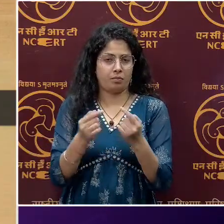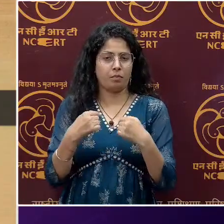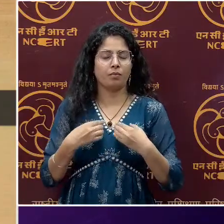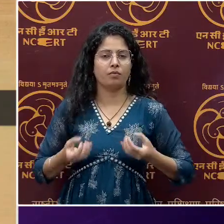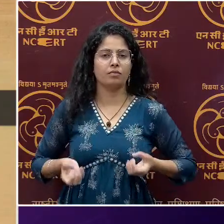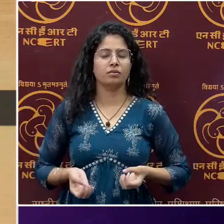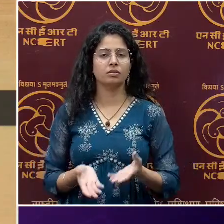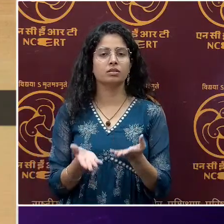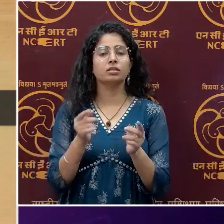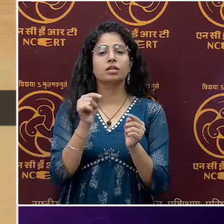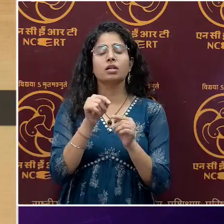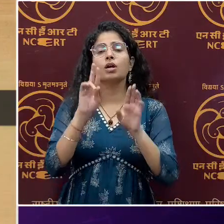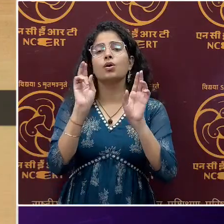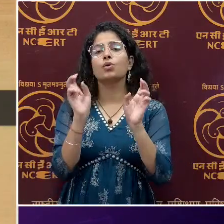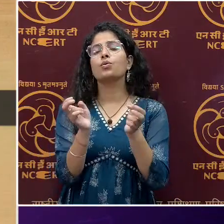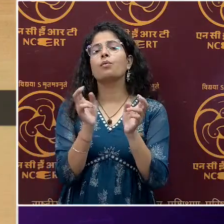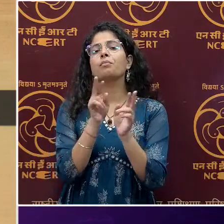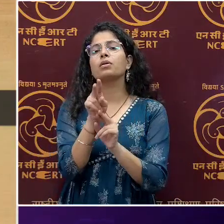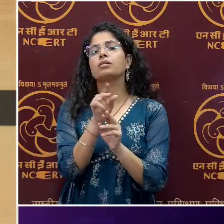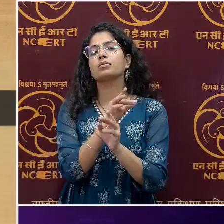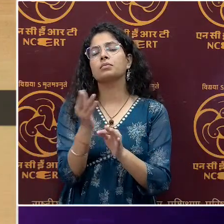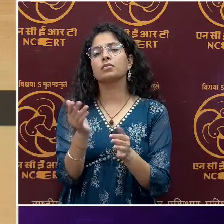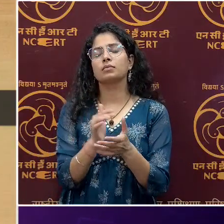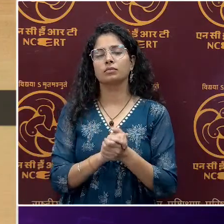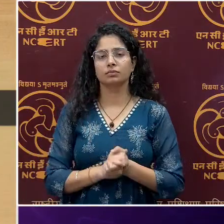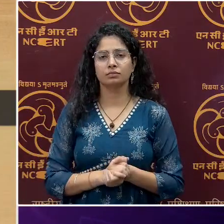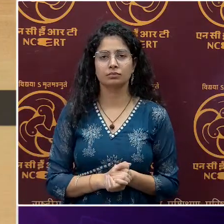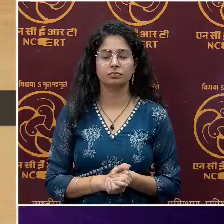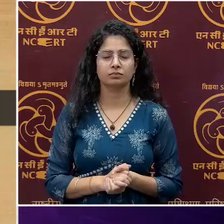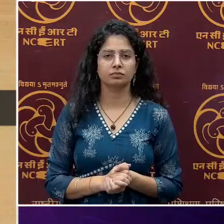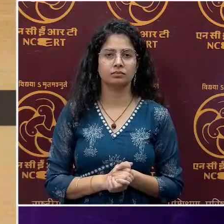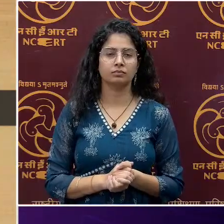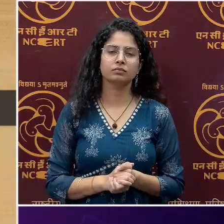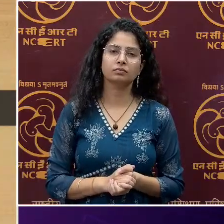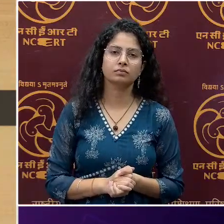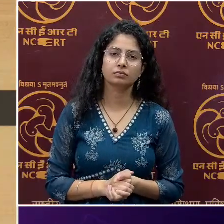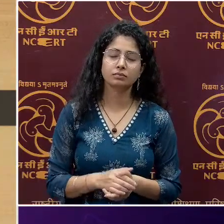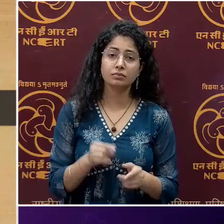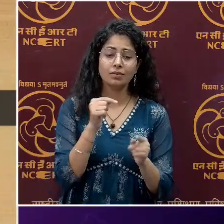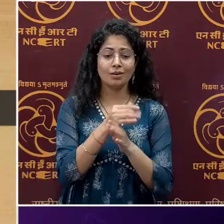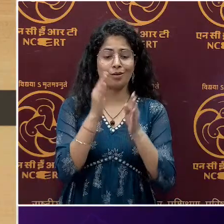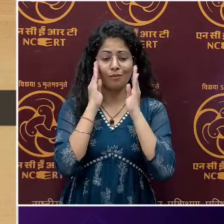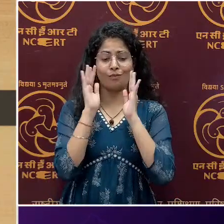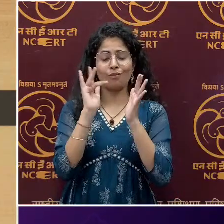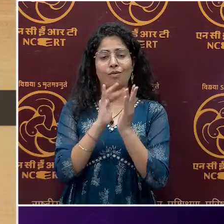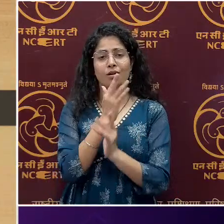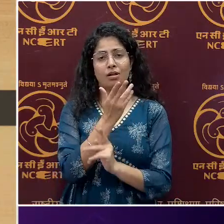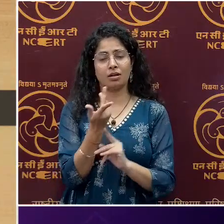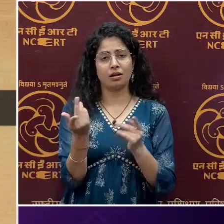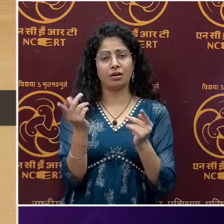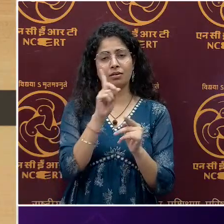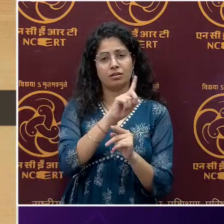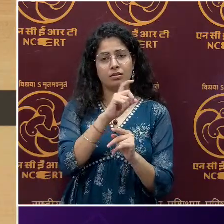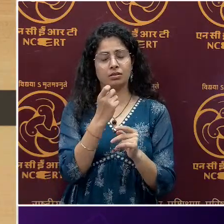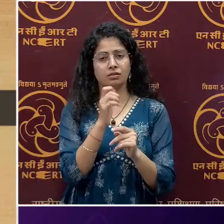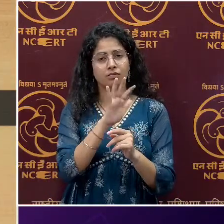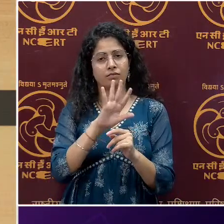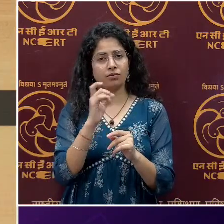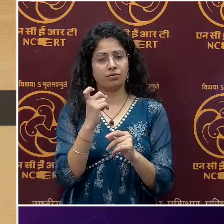by introducing you that what is there in Glimpses of Past. So it focused upon the period from 1757